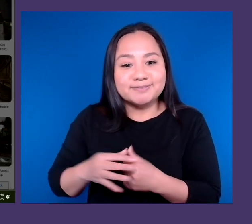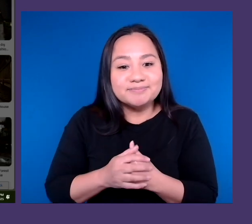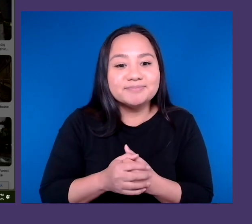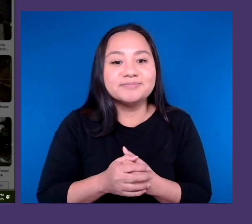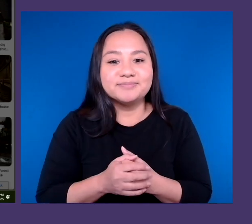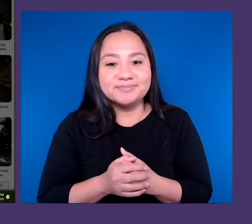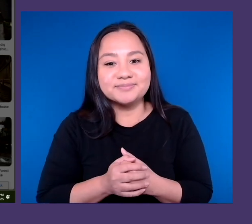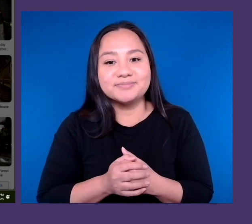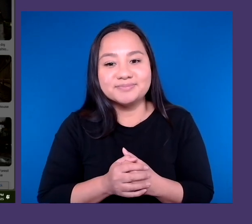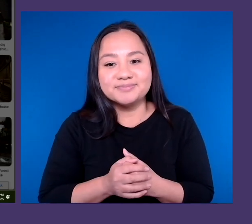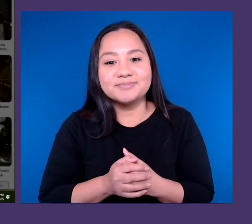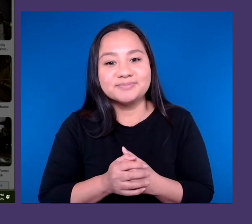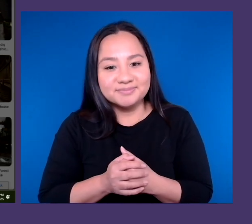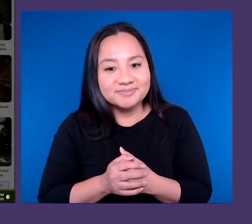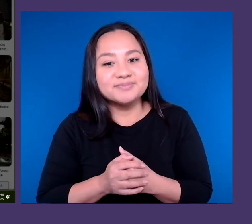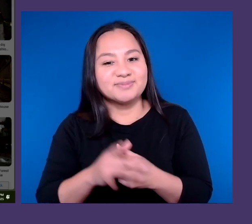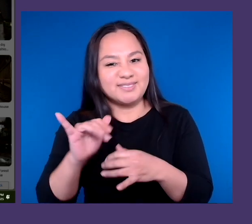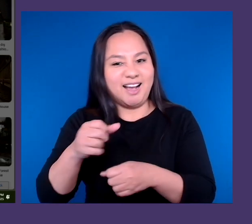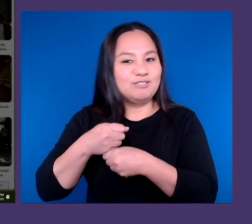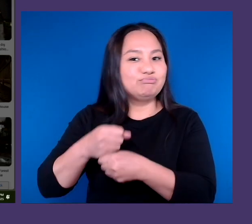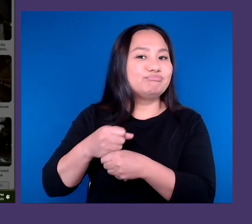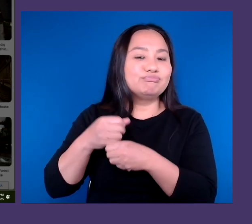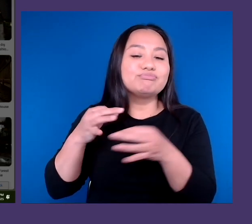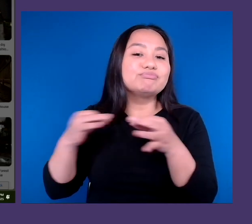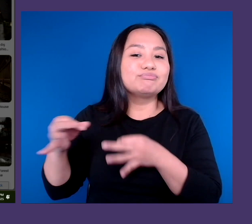Generating description.